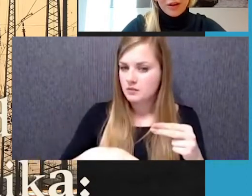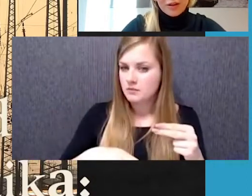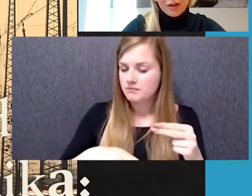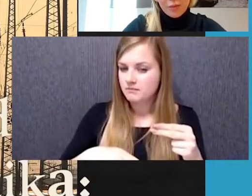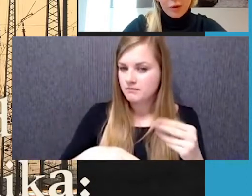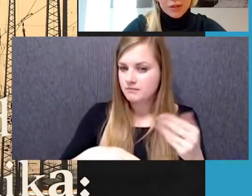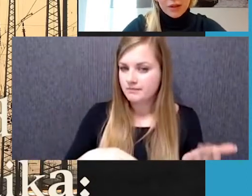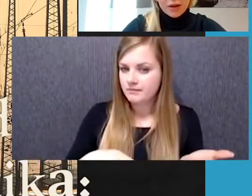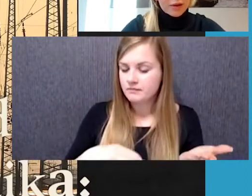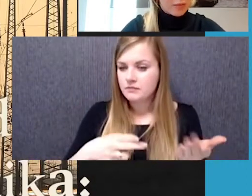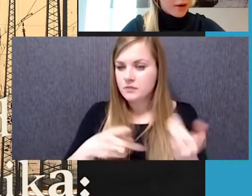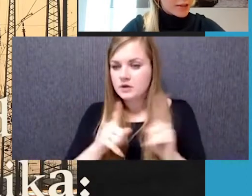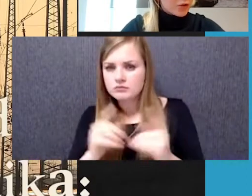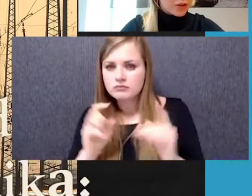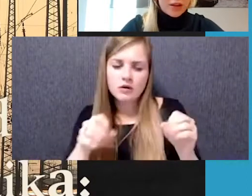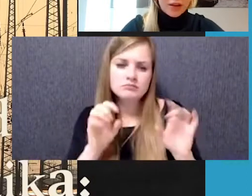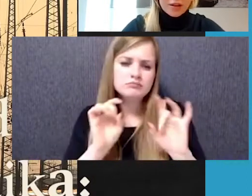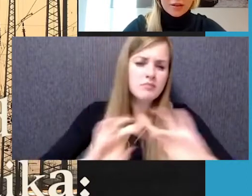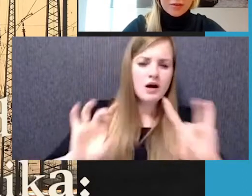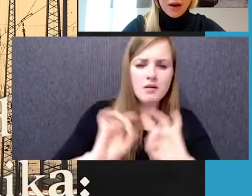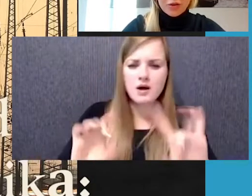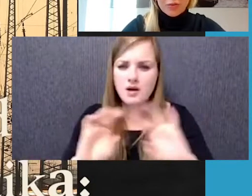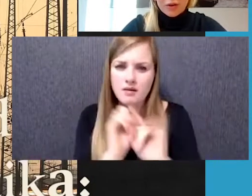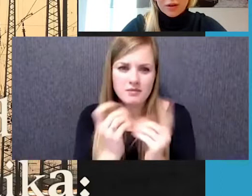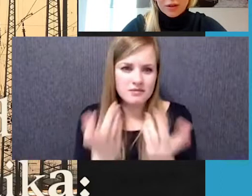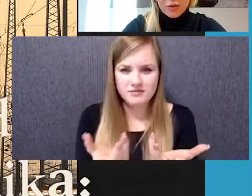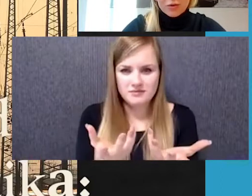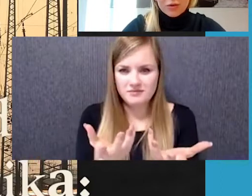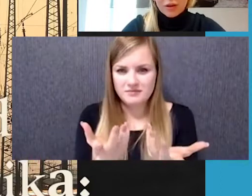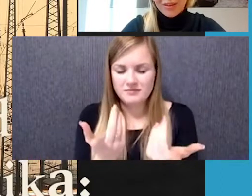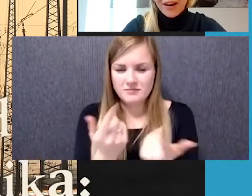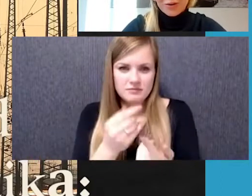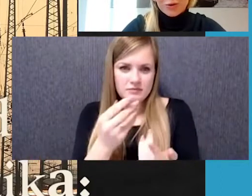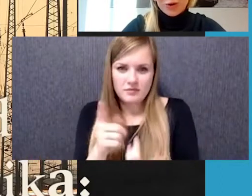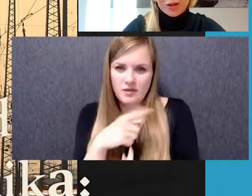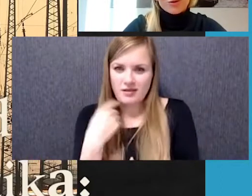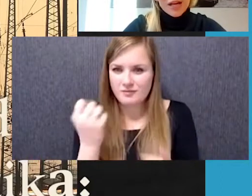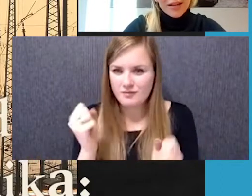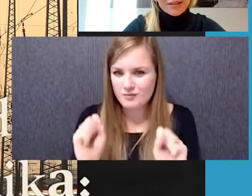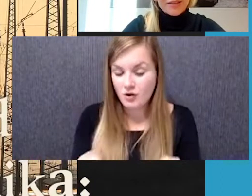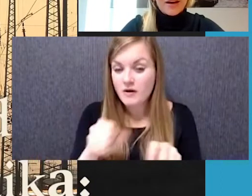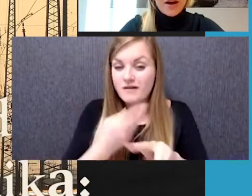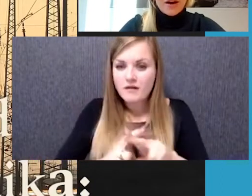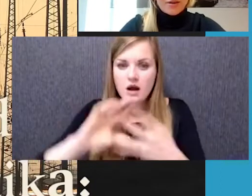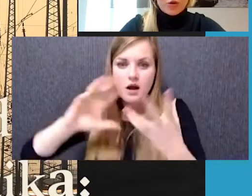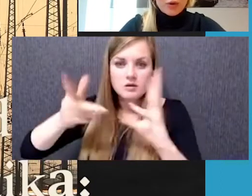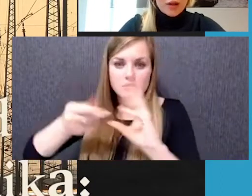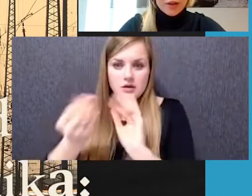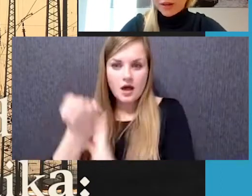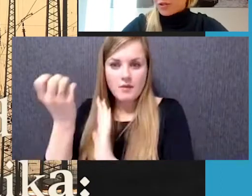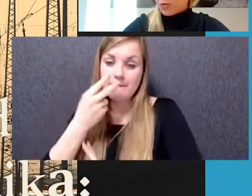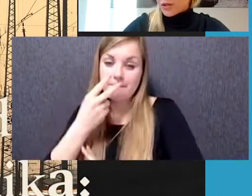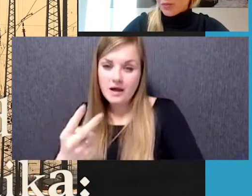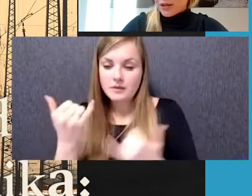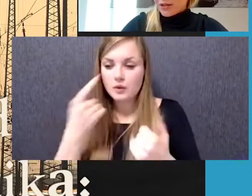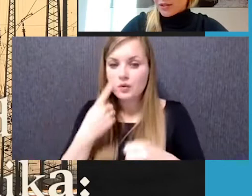I have awaited this court ruling for a long time, and it's never boring to talk about it because we see